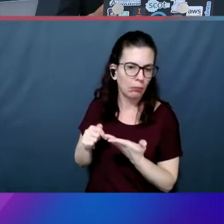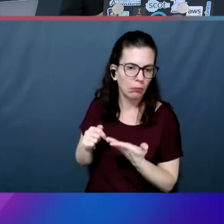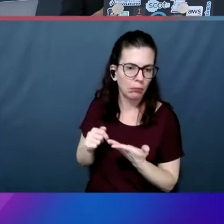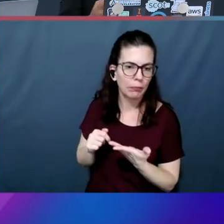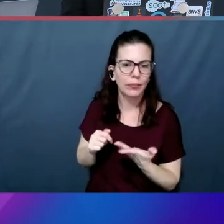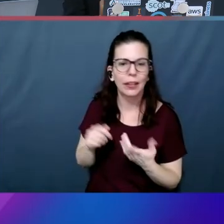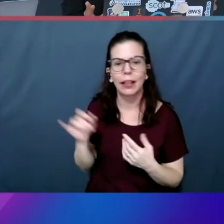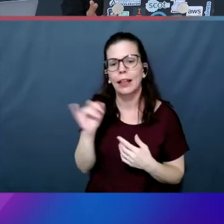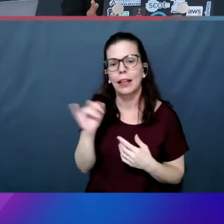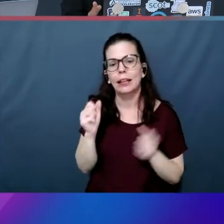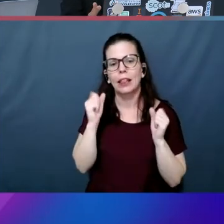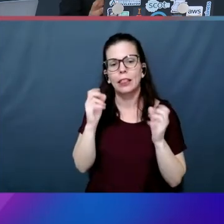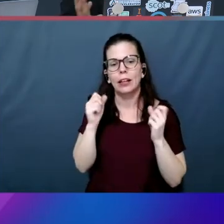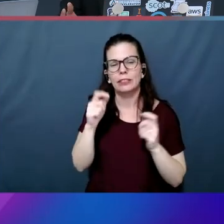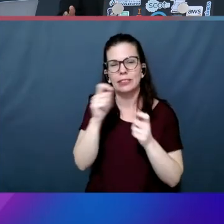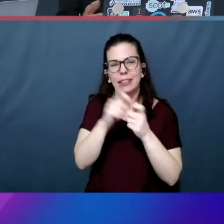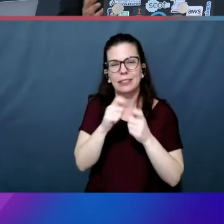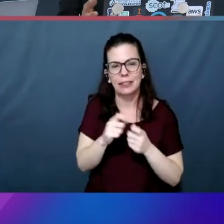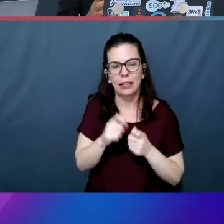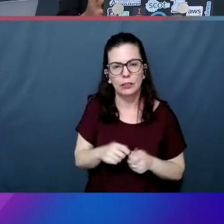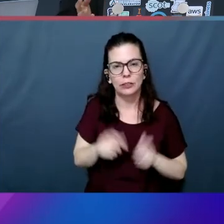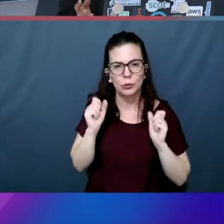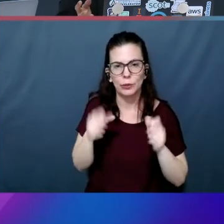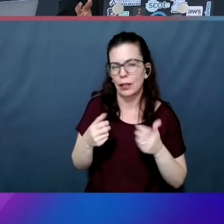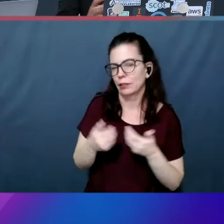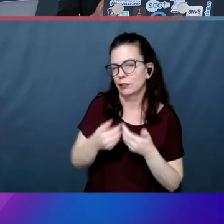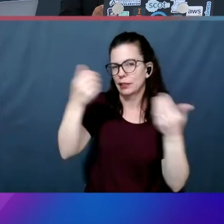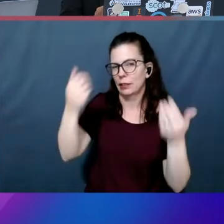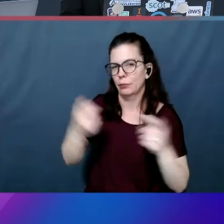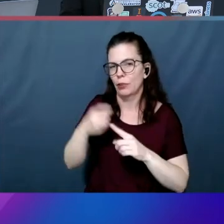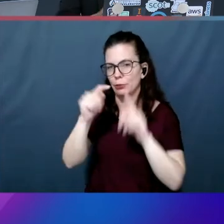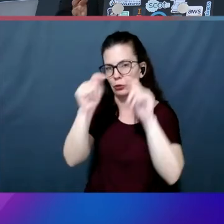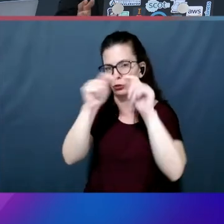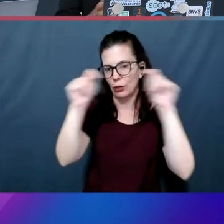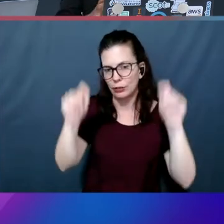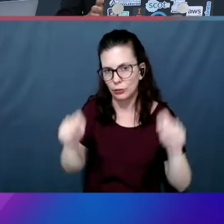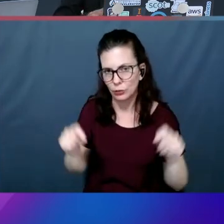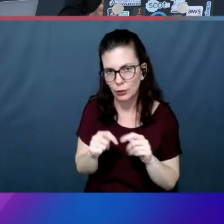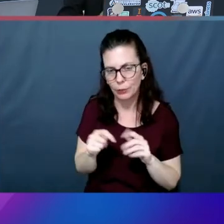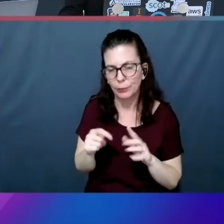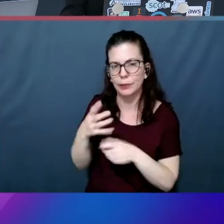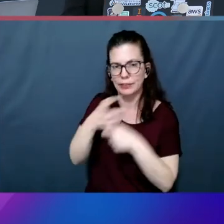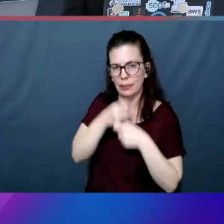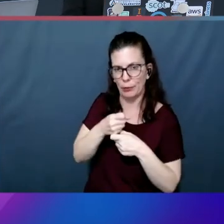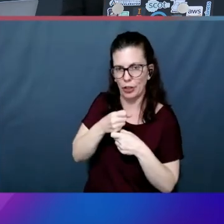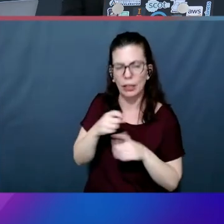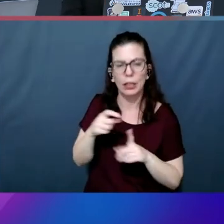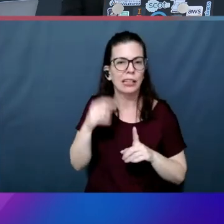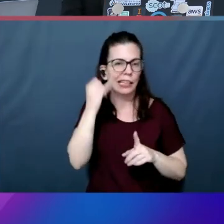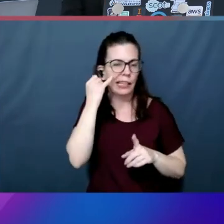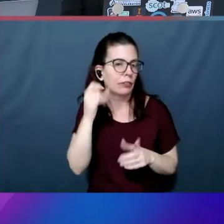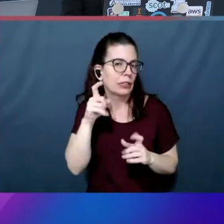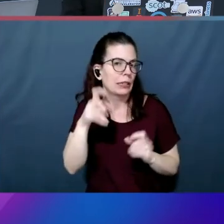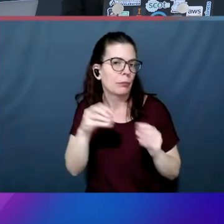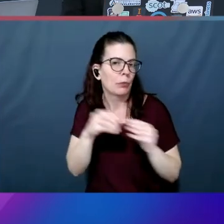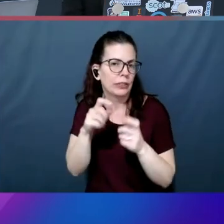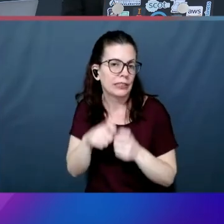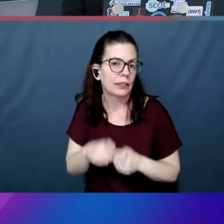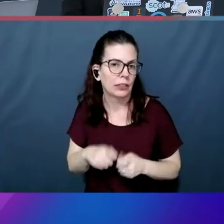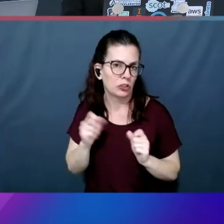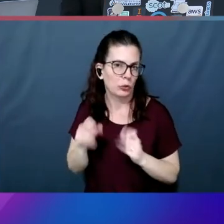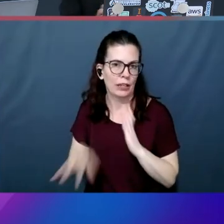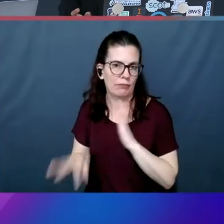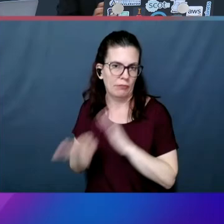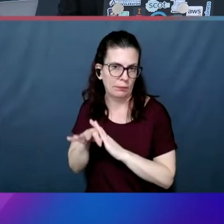these details that you can get outside of the transcript, the summary of the transcript, if in case you think you need more details. And again,